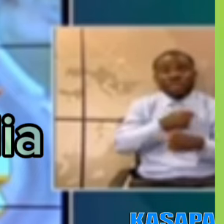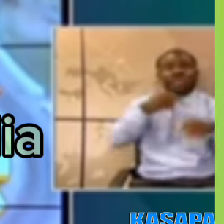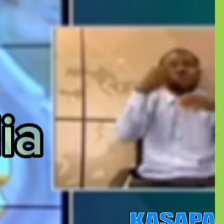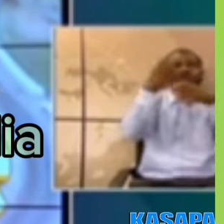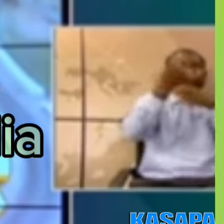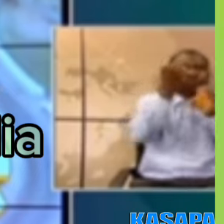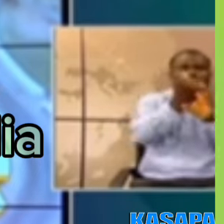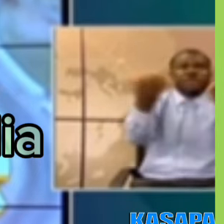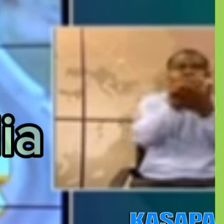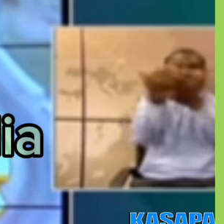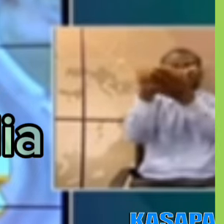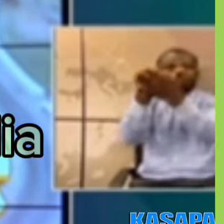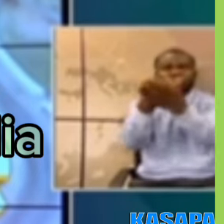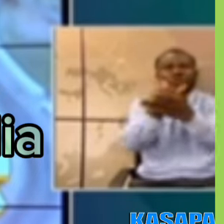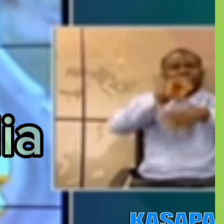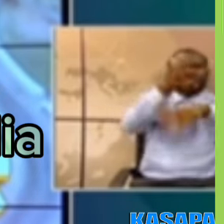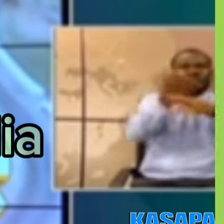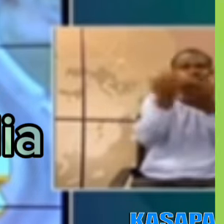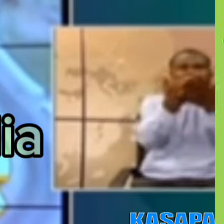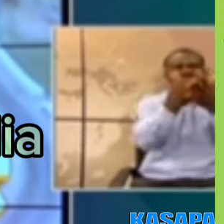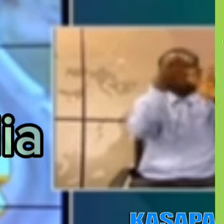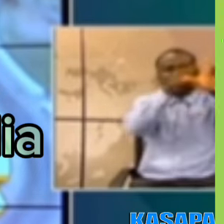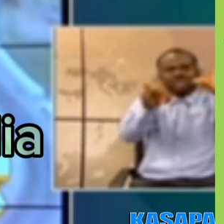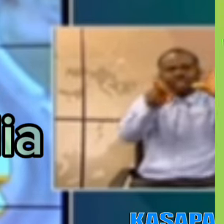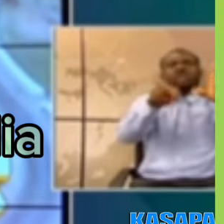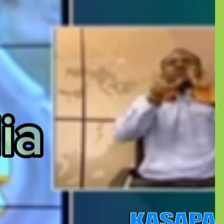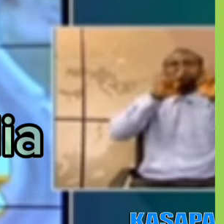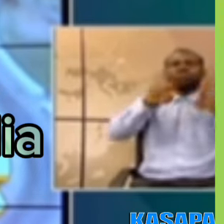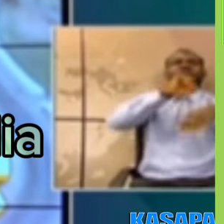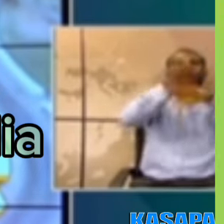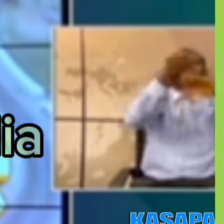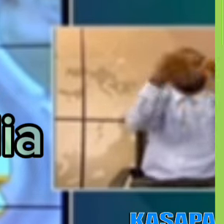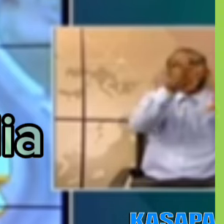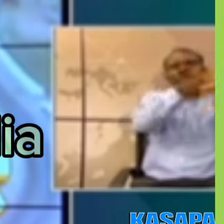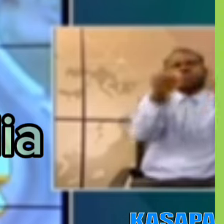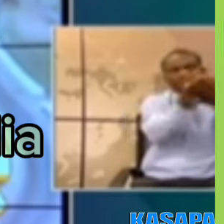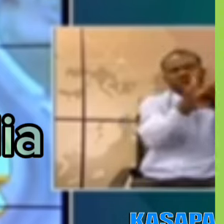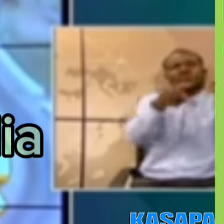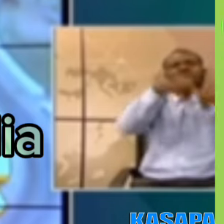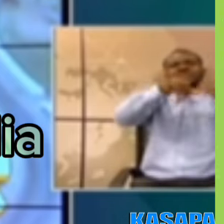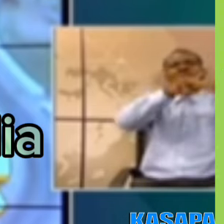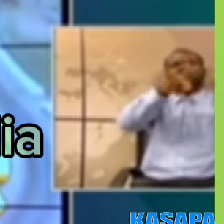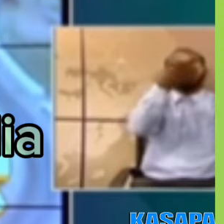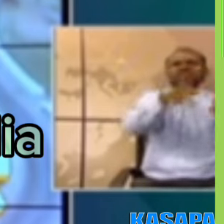question. You're creating region, but so we're here and the common region.